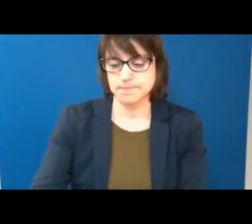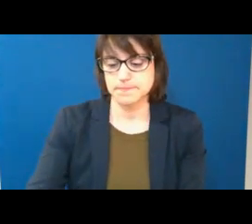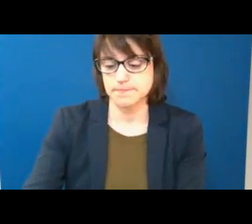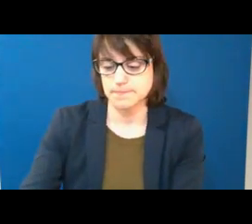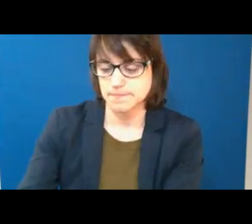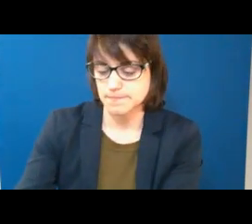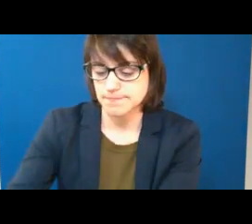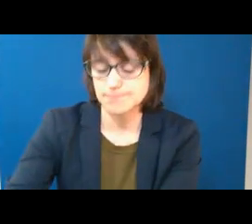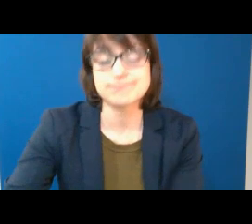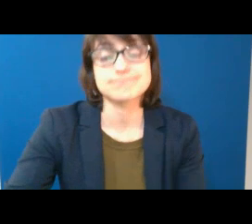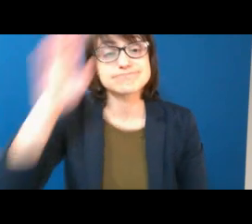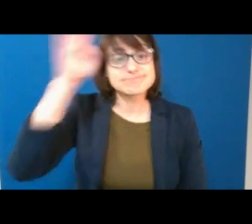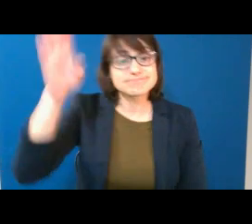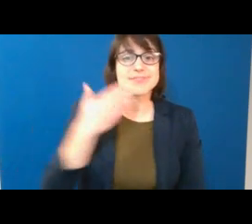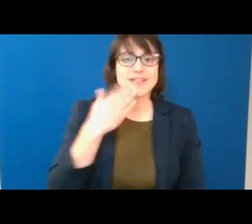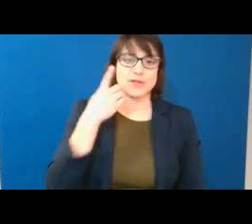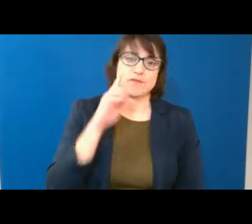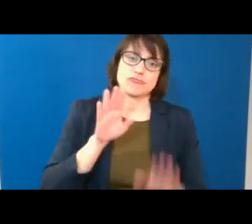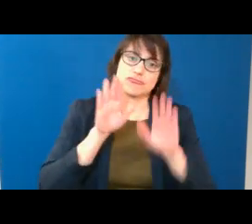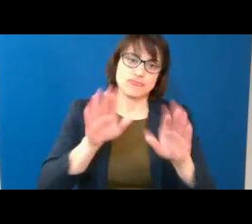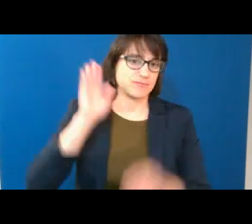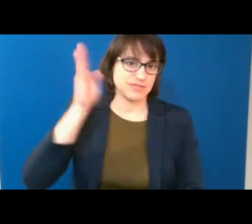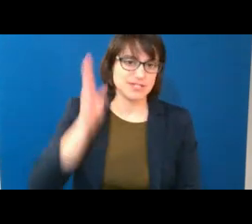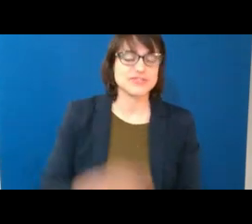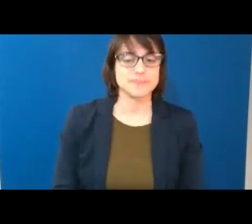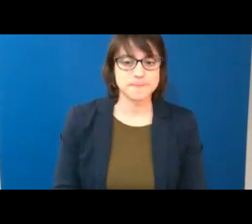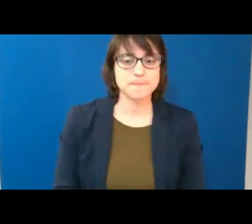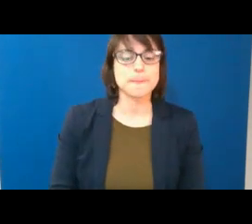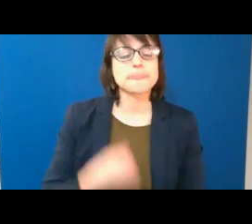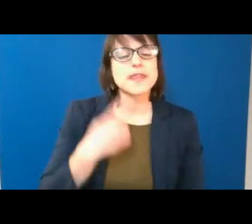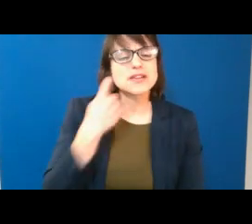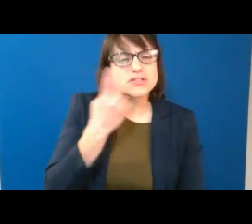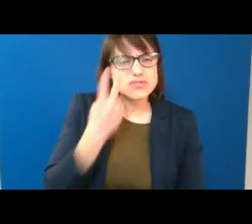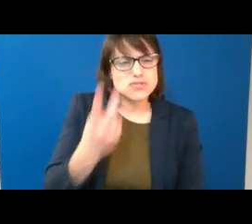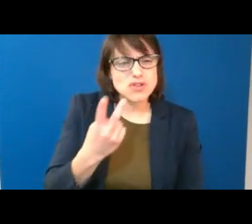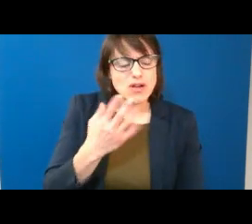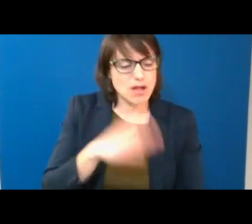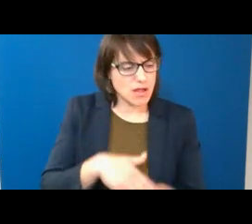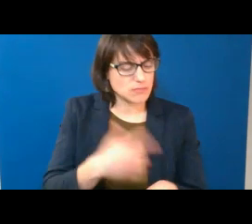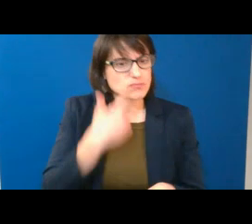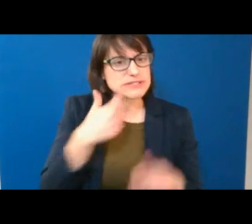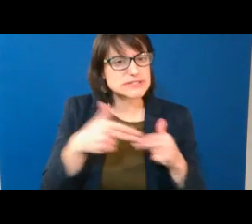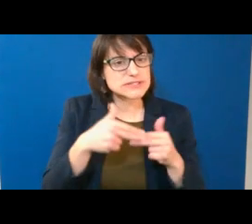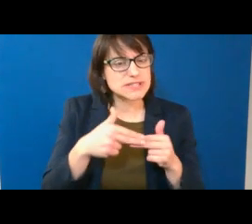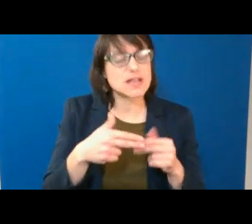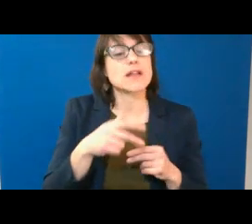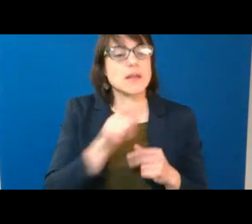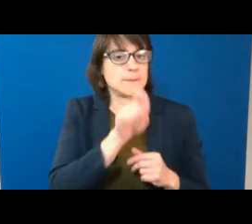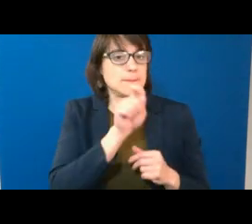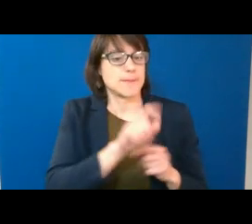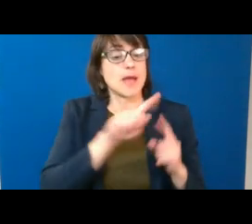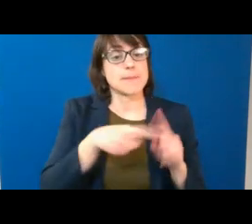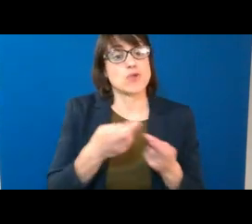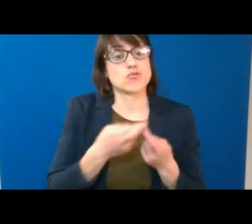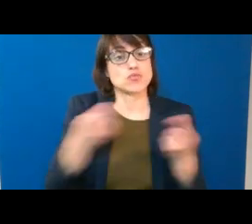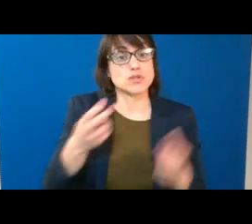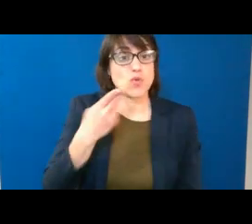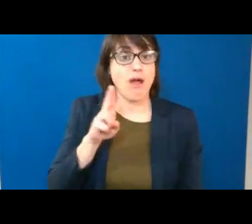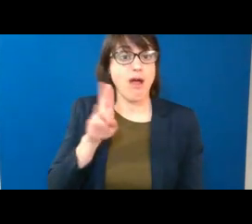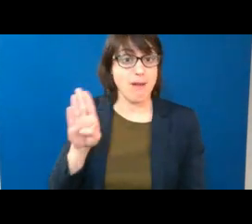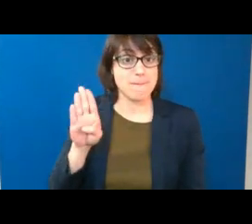Hi, thank you for a great presentation. I just saw on the last slide a bullet about a resource hub, and as someone who